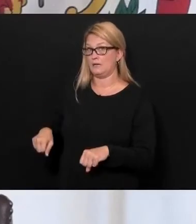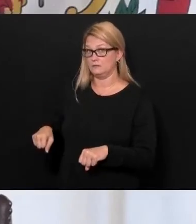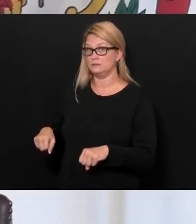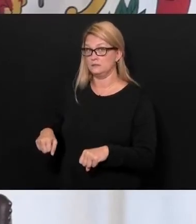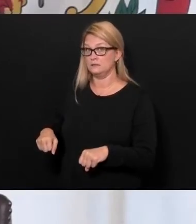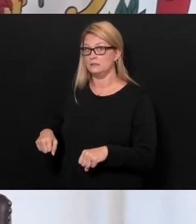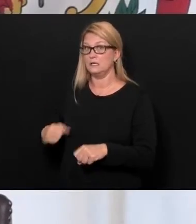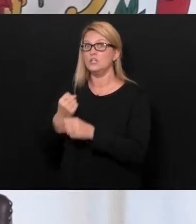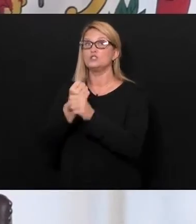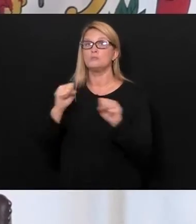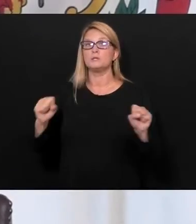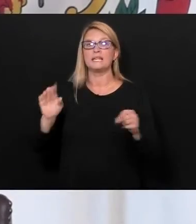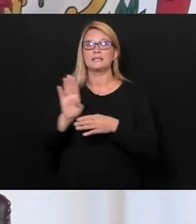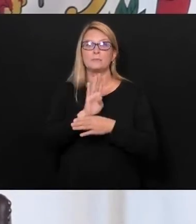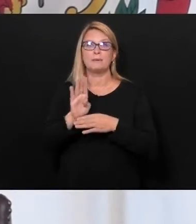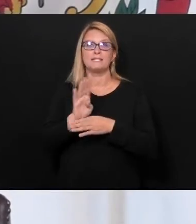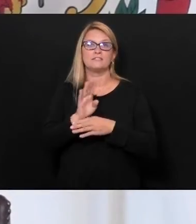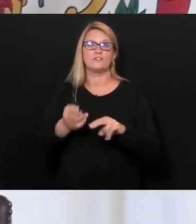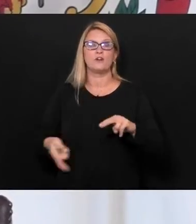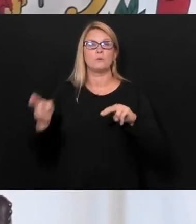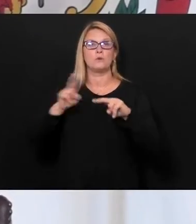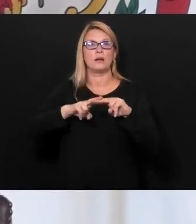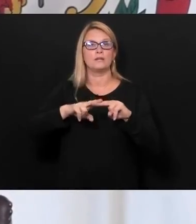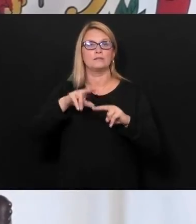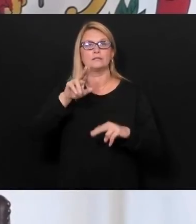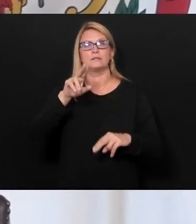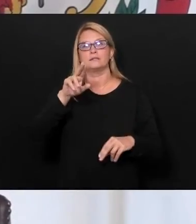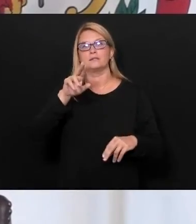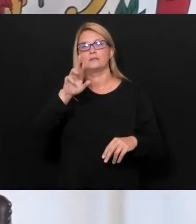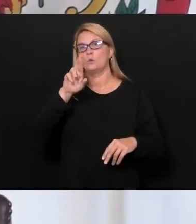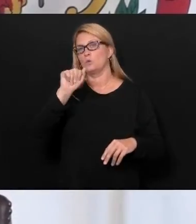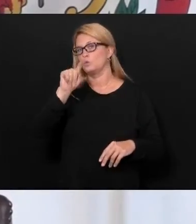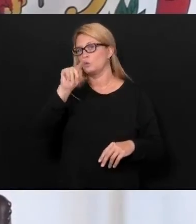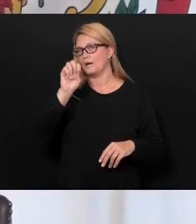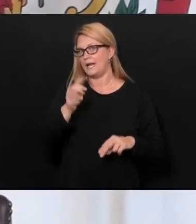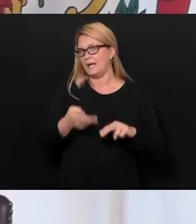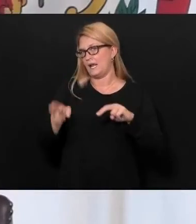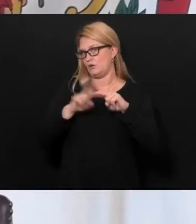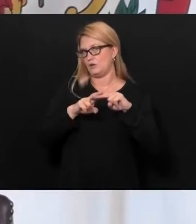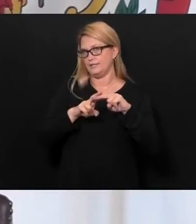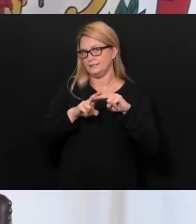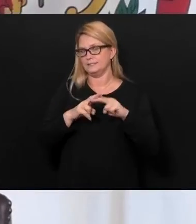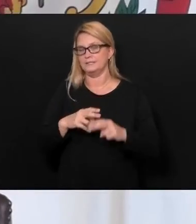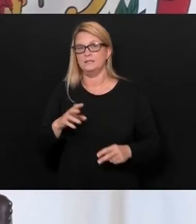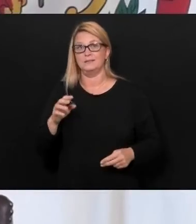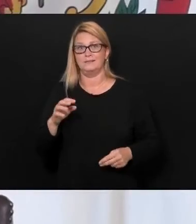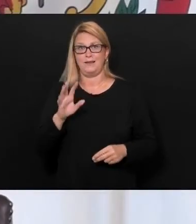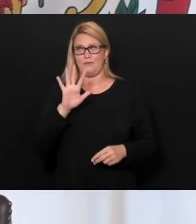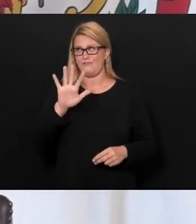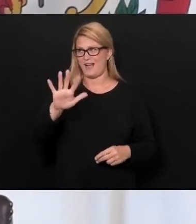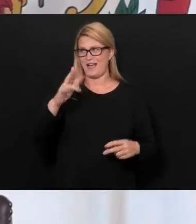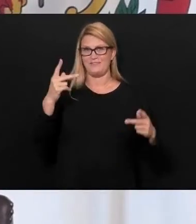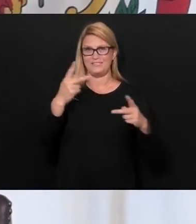able to protect all of our businesses from rate hikes out the moon. I mean, 5